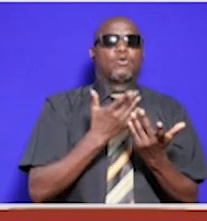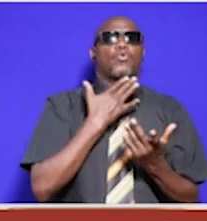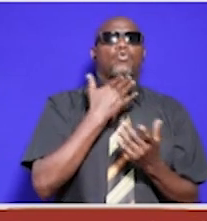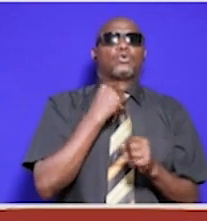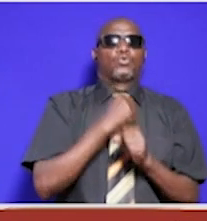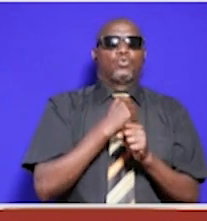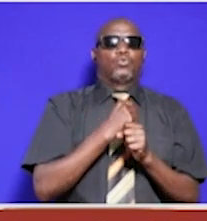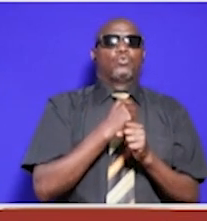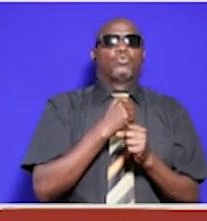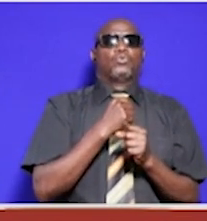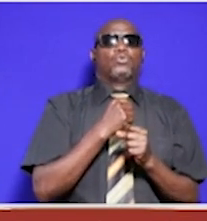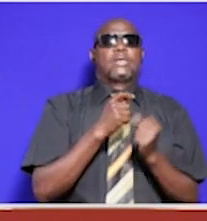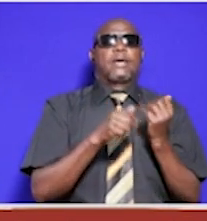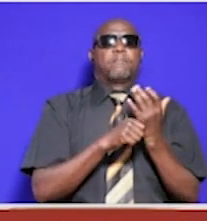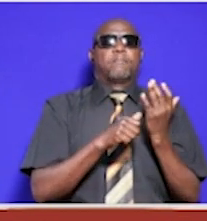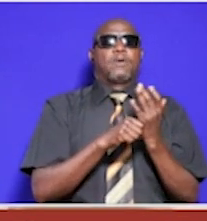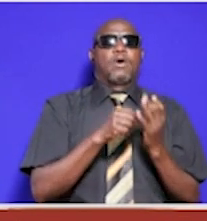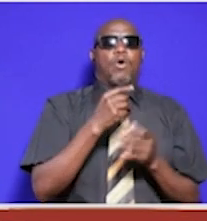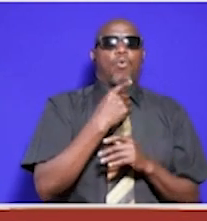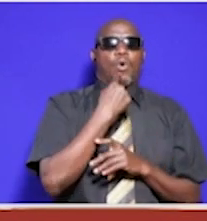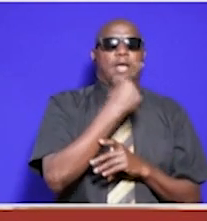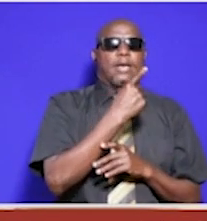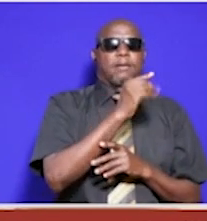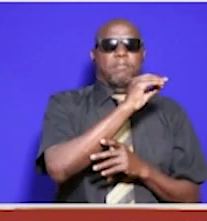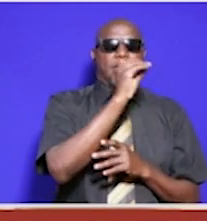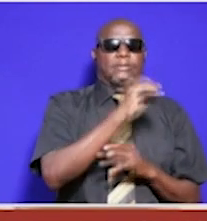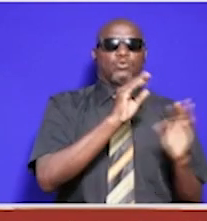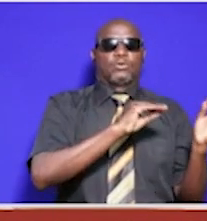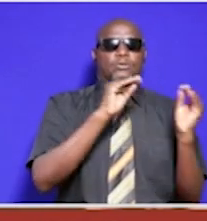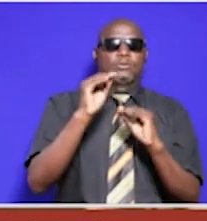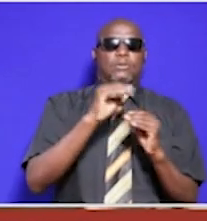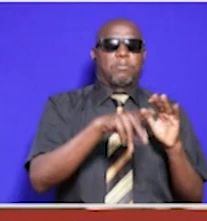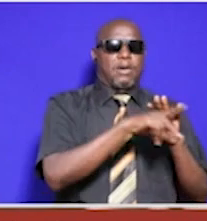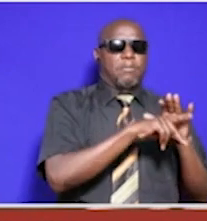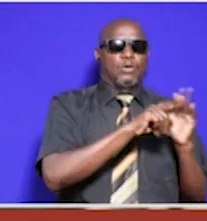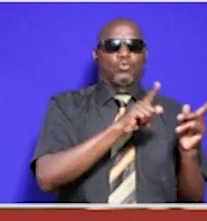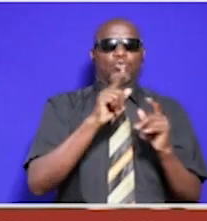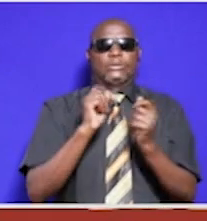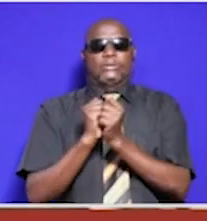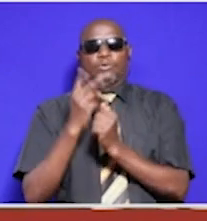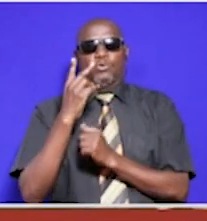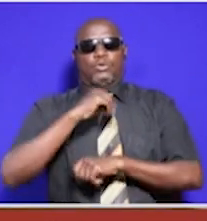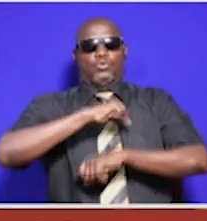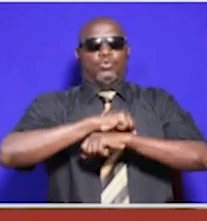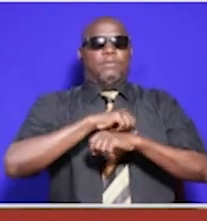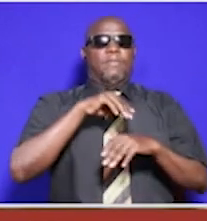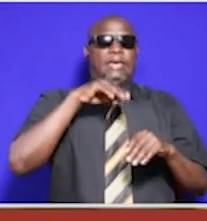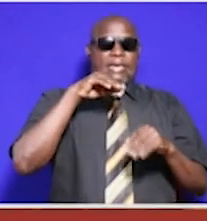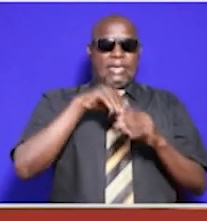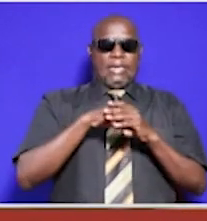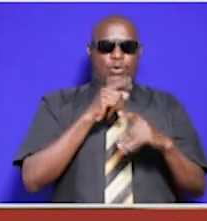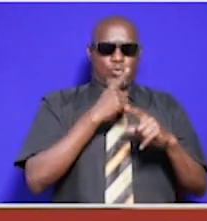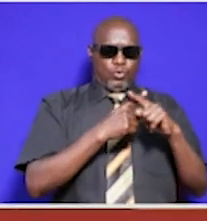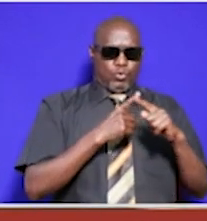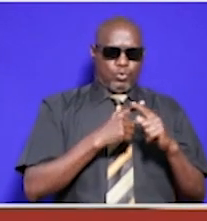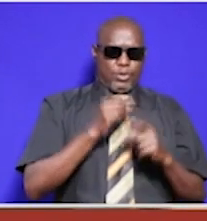call 100% transition from primary school to secondary school. In total, in the county, Nyeri